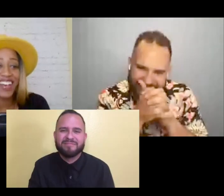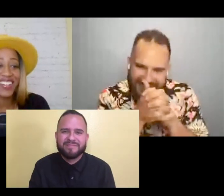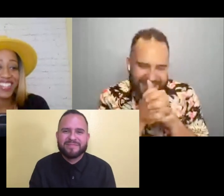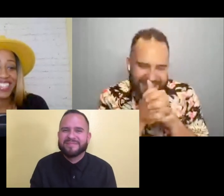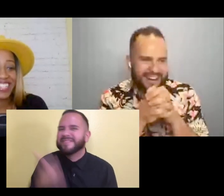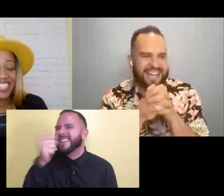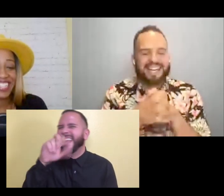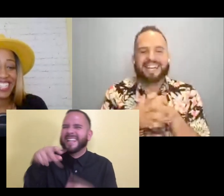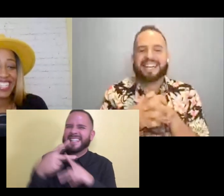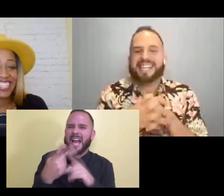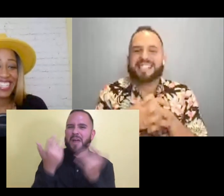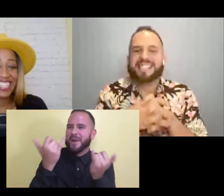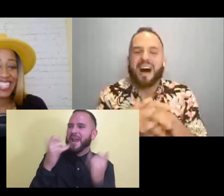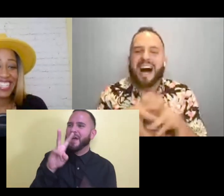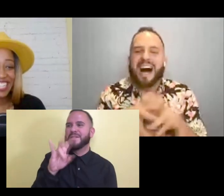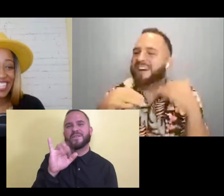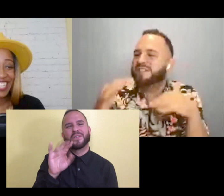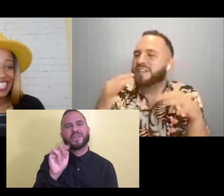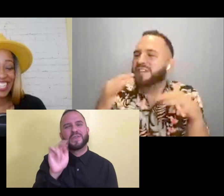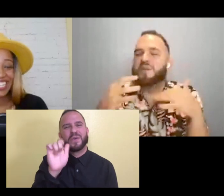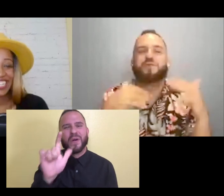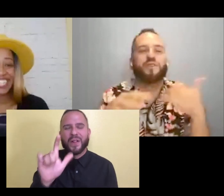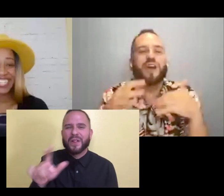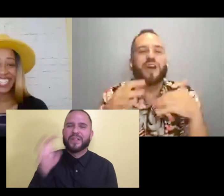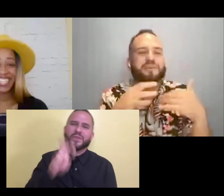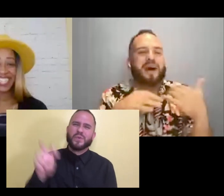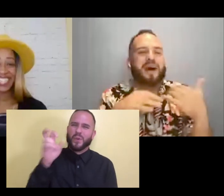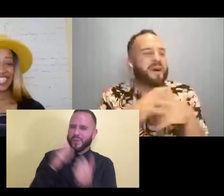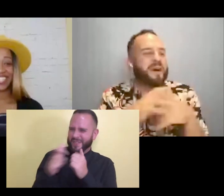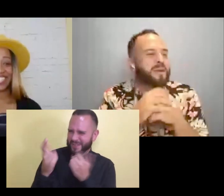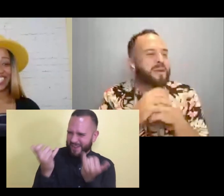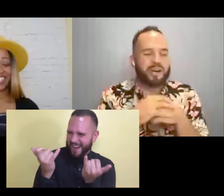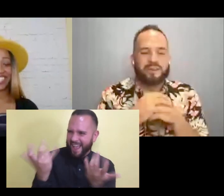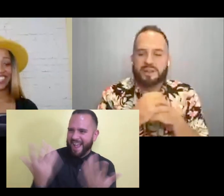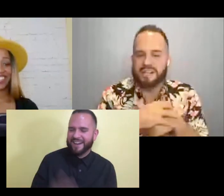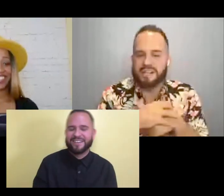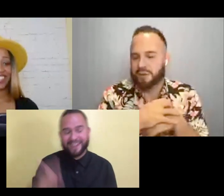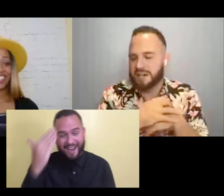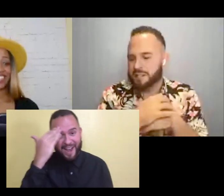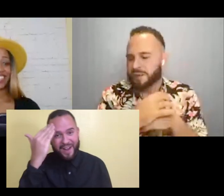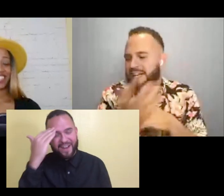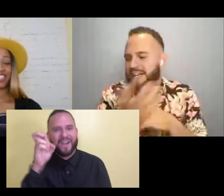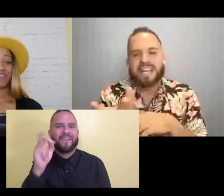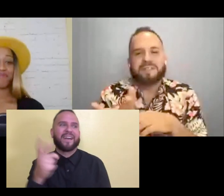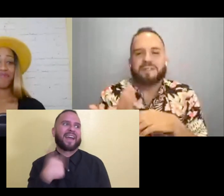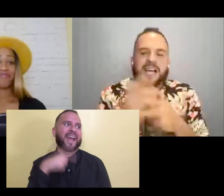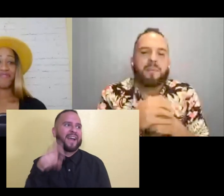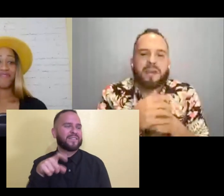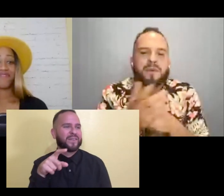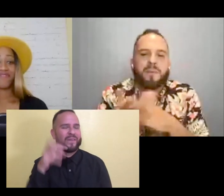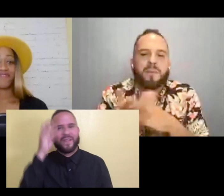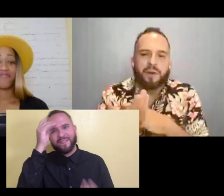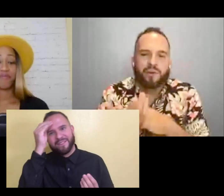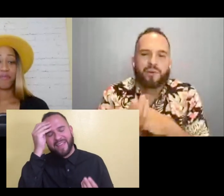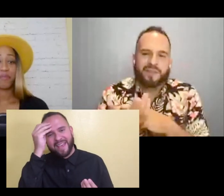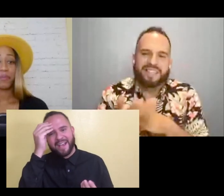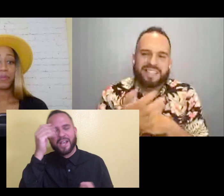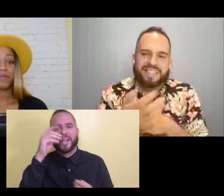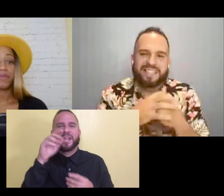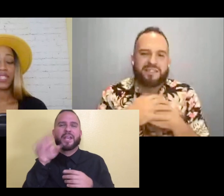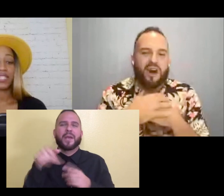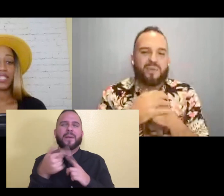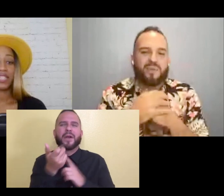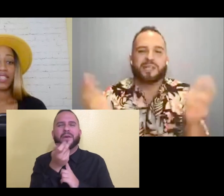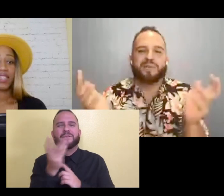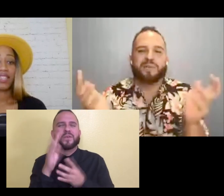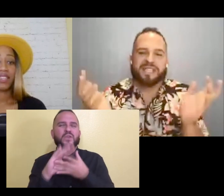now. I know, right? So I have to like refresh my memory on a few of these stories, but like for example, even when we go to New York City,